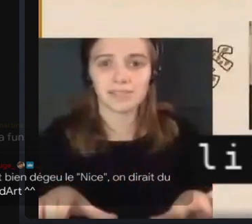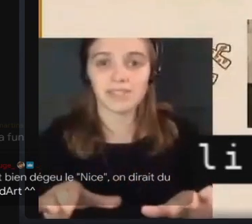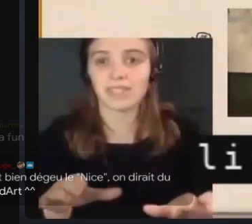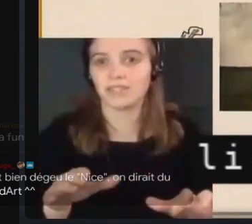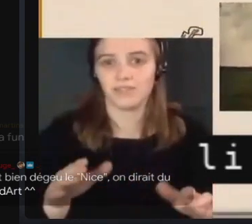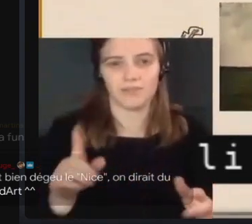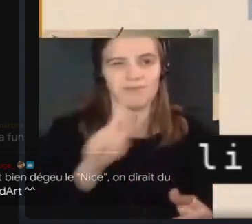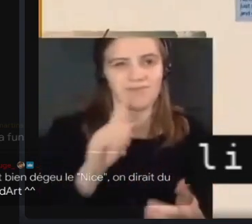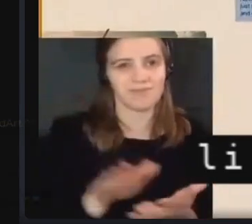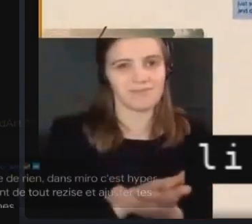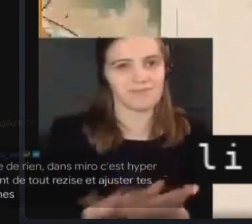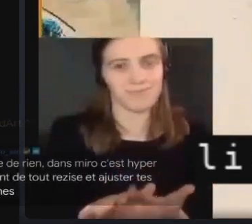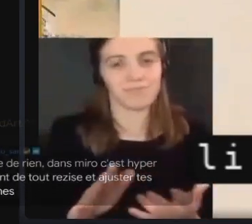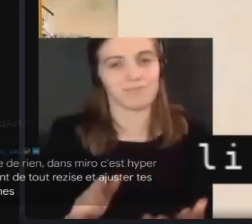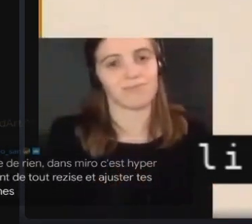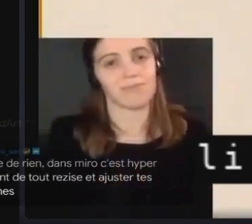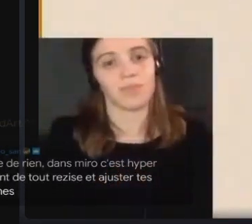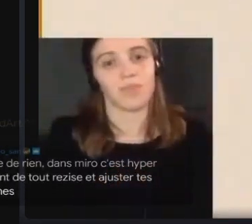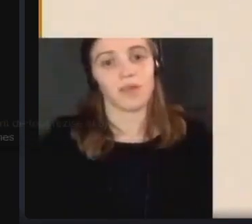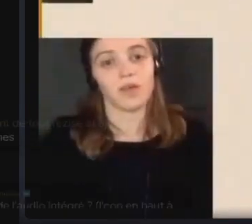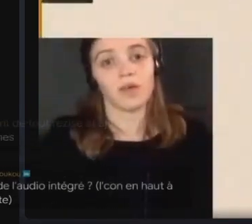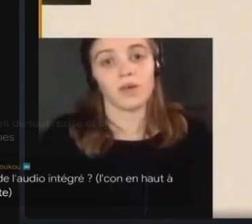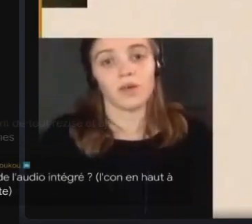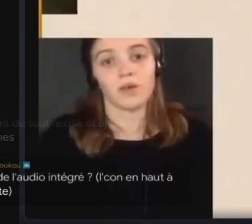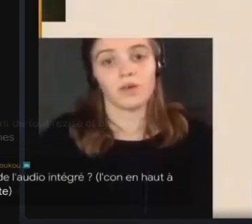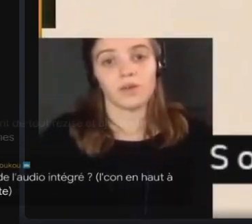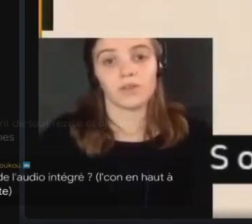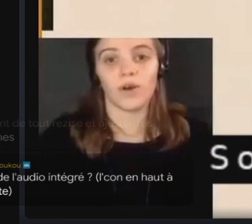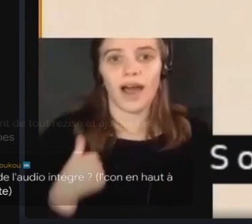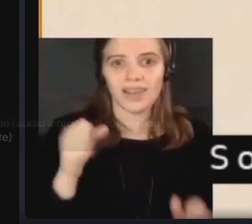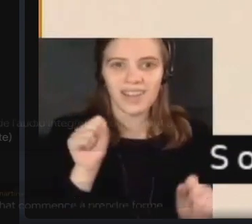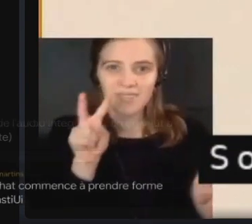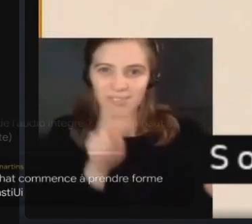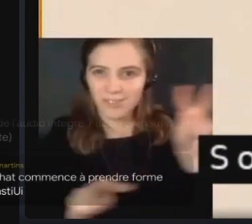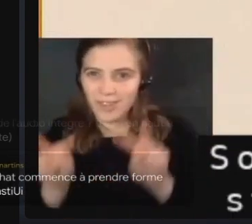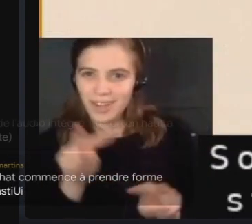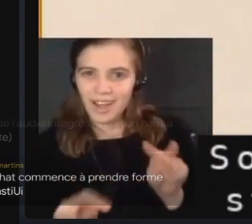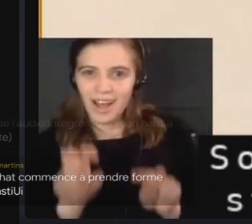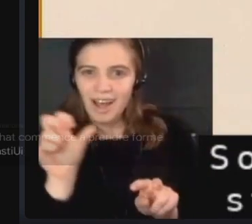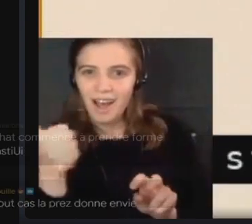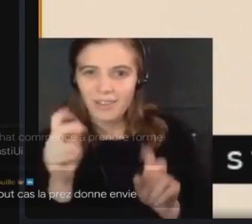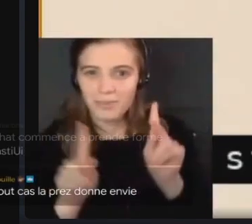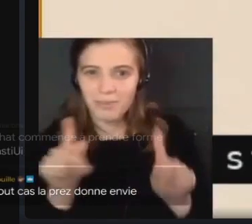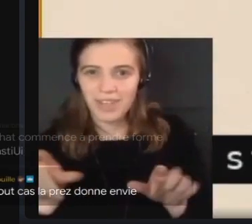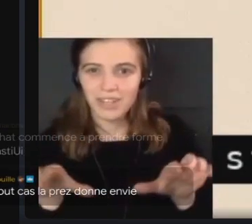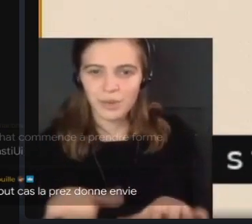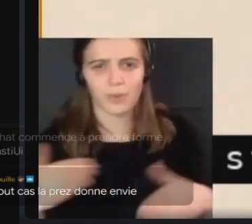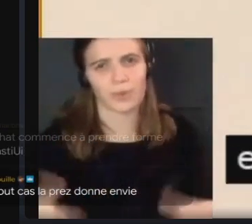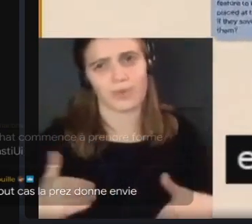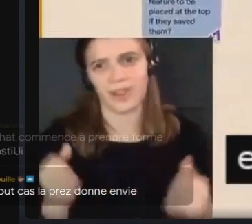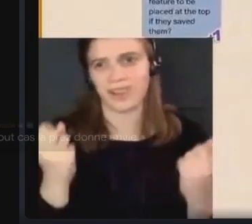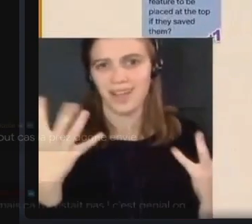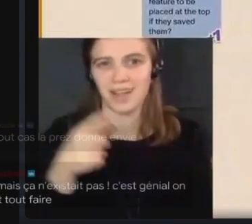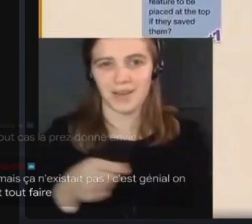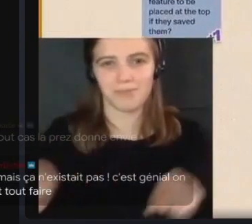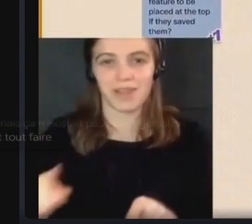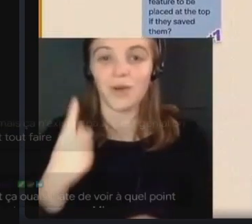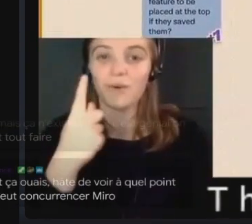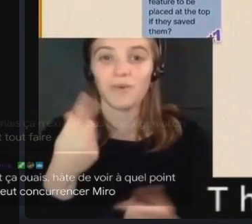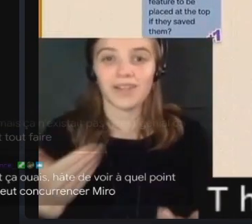So one thing I can do is I can start to look at what everyone else is what's going on this canvas. There's a lot going on, but one of the things I really like